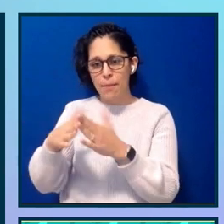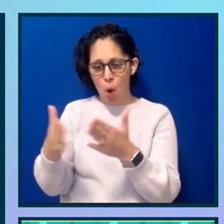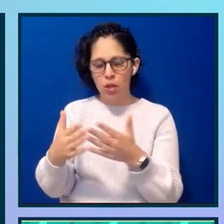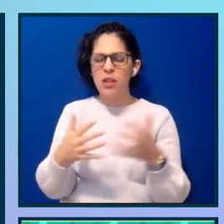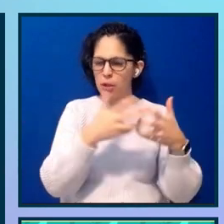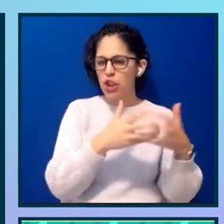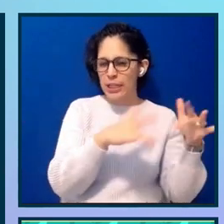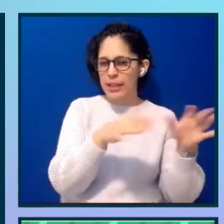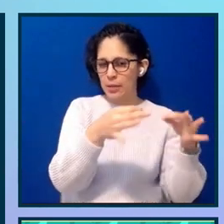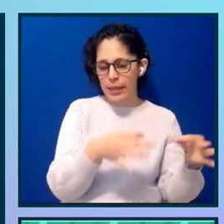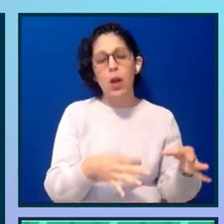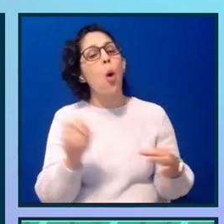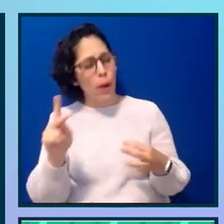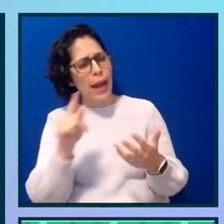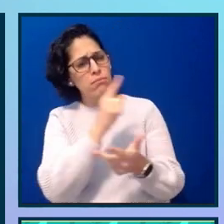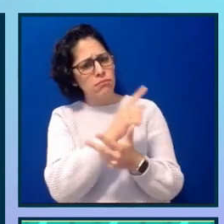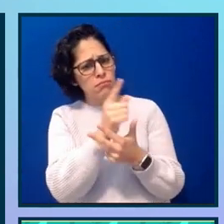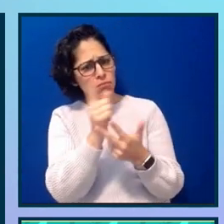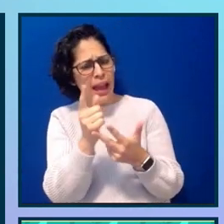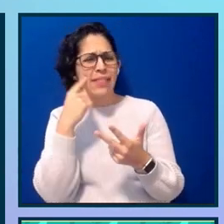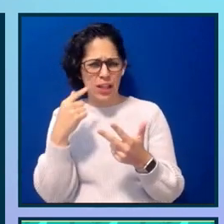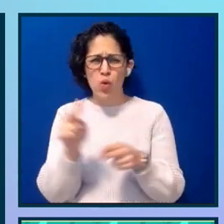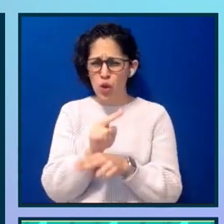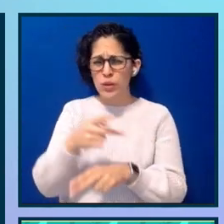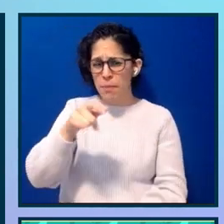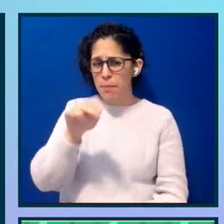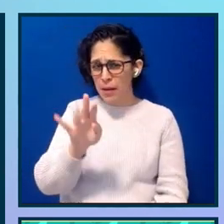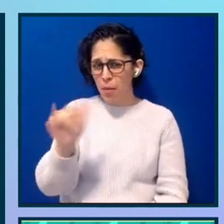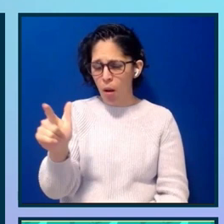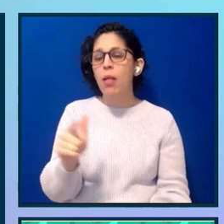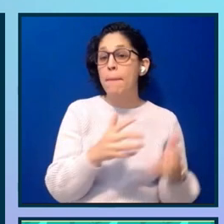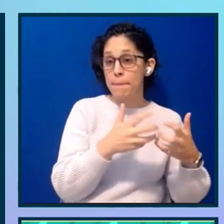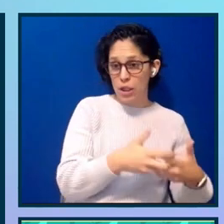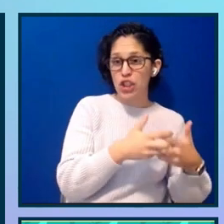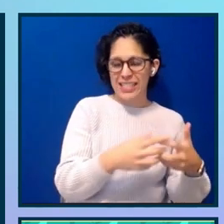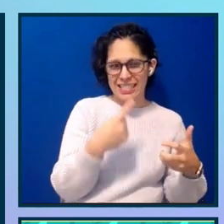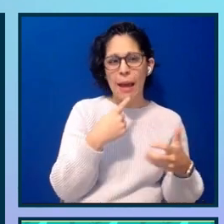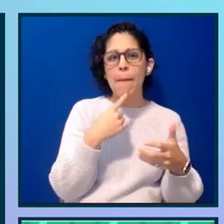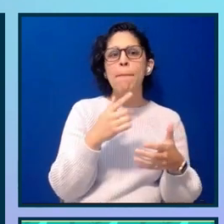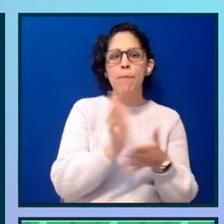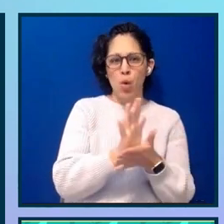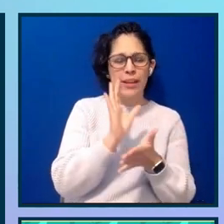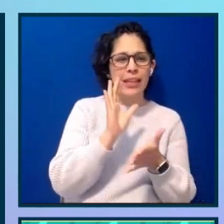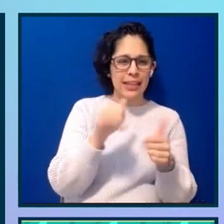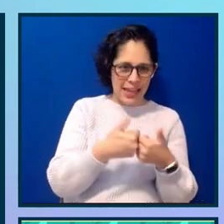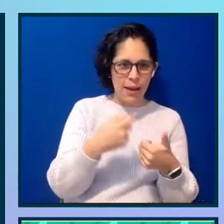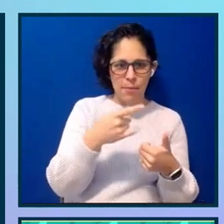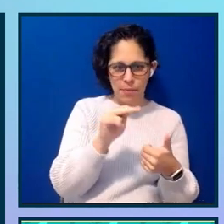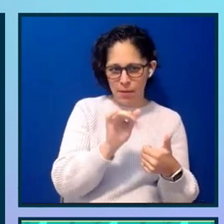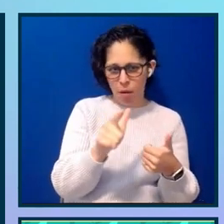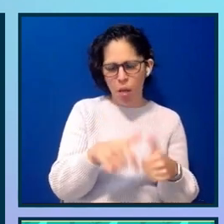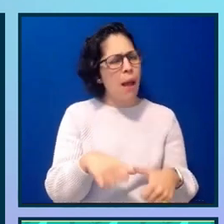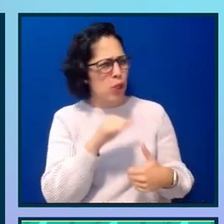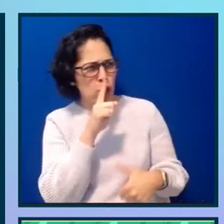book. Okay, I think we'll go for pinball. Movie game pinball link graphic. Not entirely sure how that would work